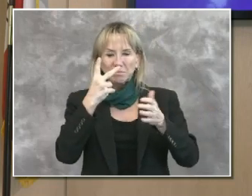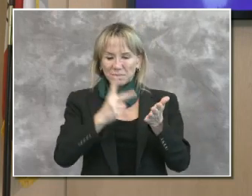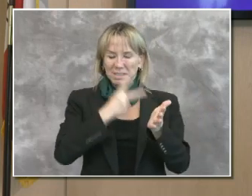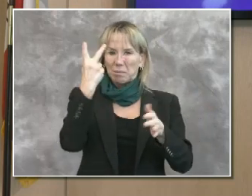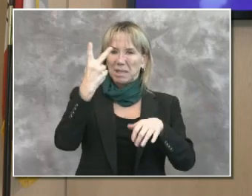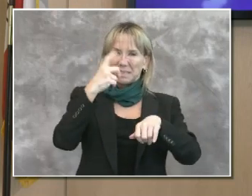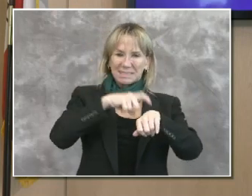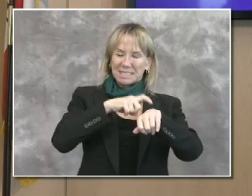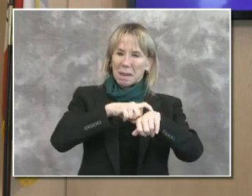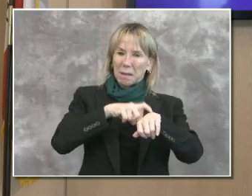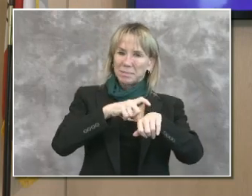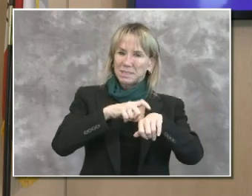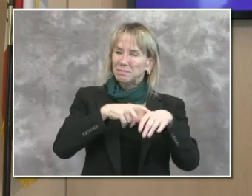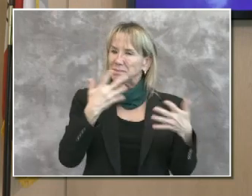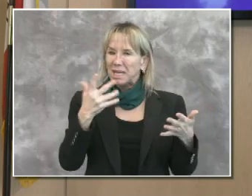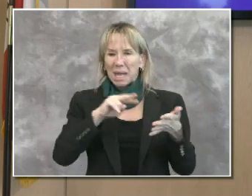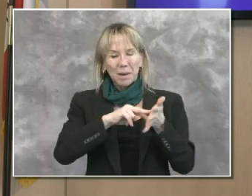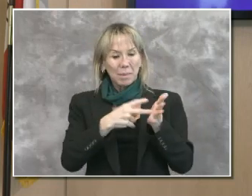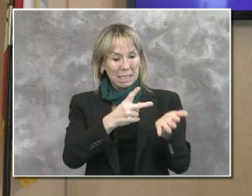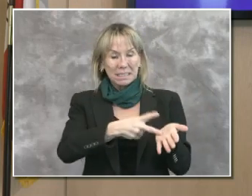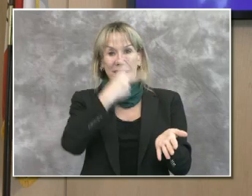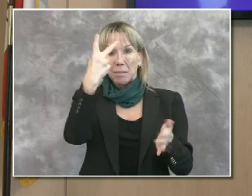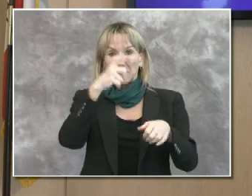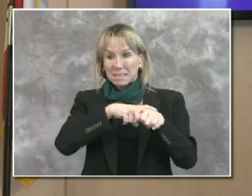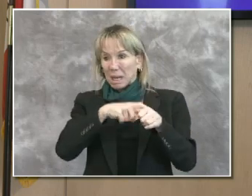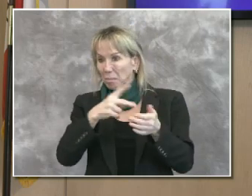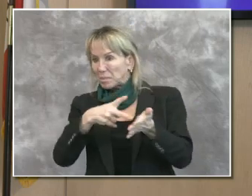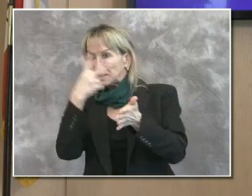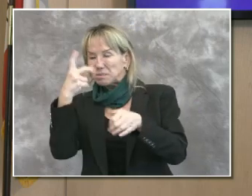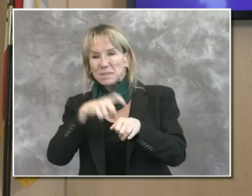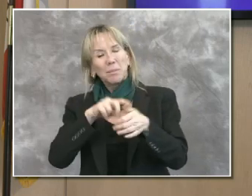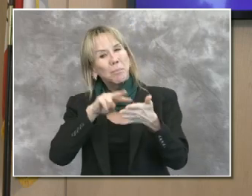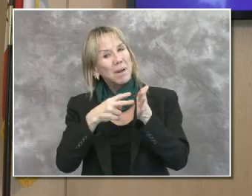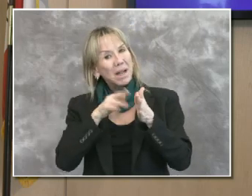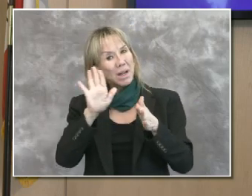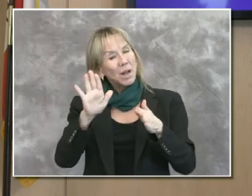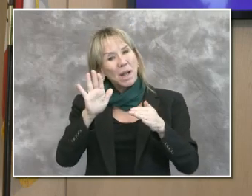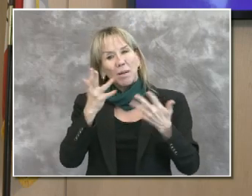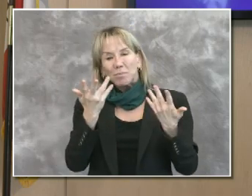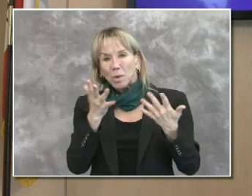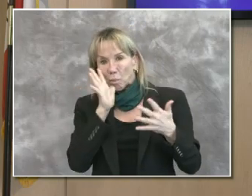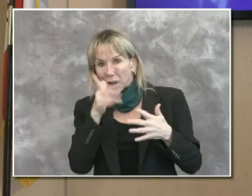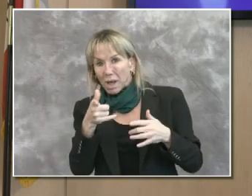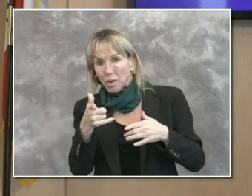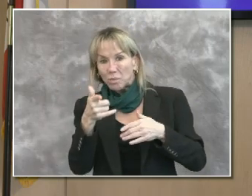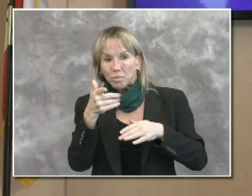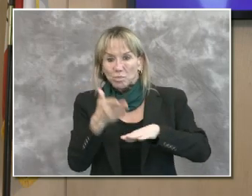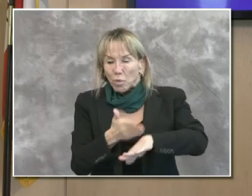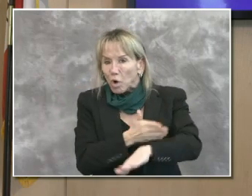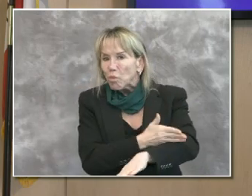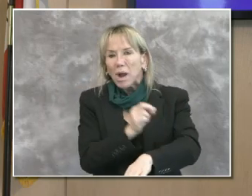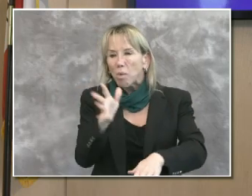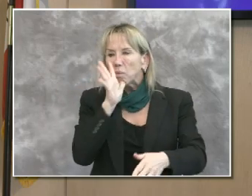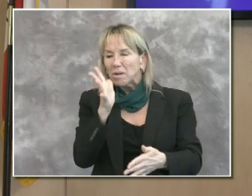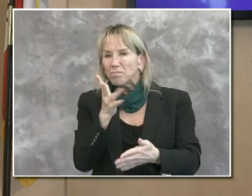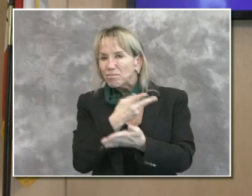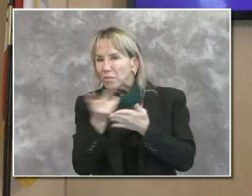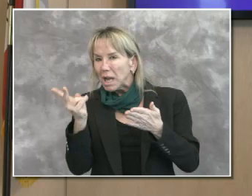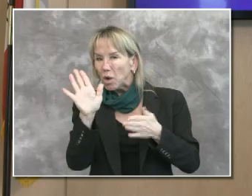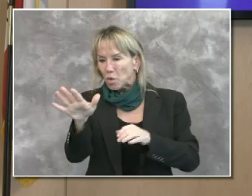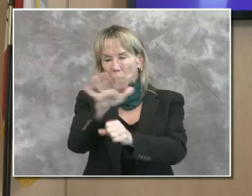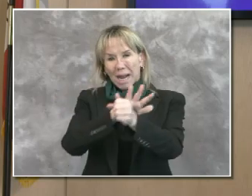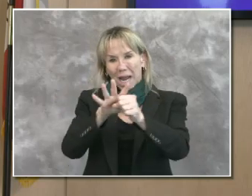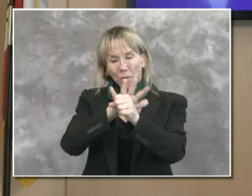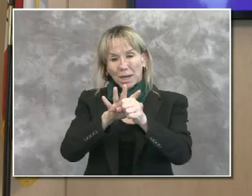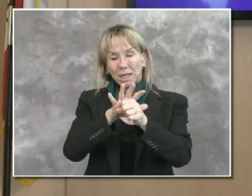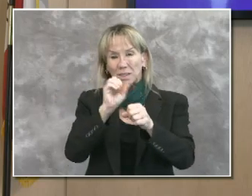doubling times is an indicator of the progress, success, or failure of your region and what direction you're heading. And so we're going